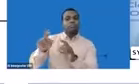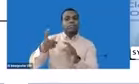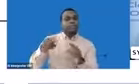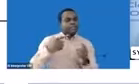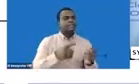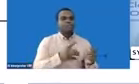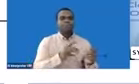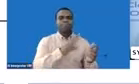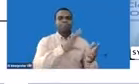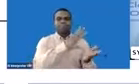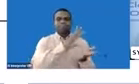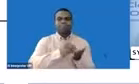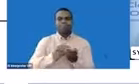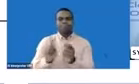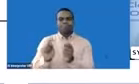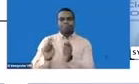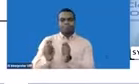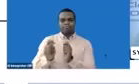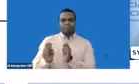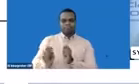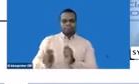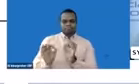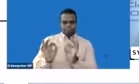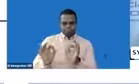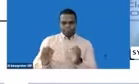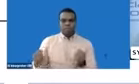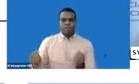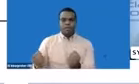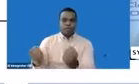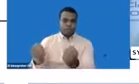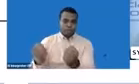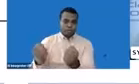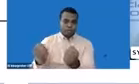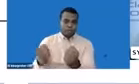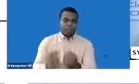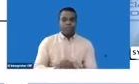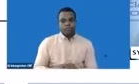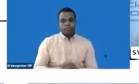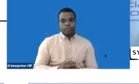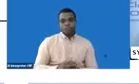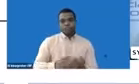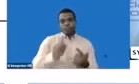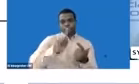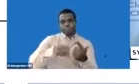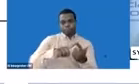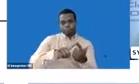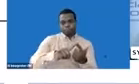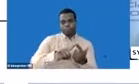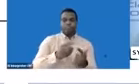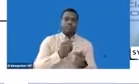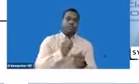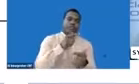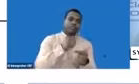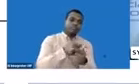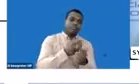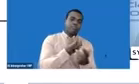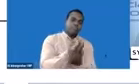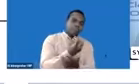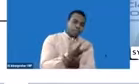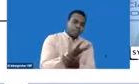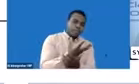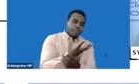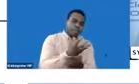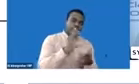feedback. So it starts by giving information on, by giving basic information on